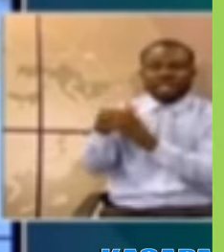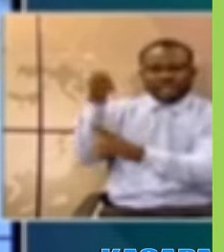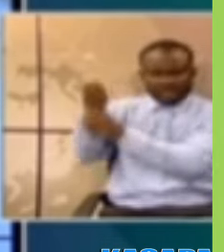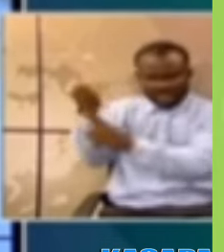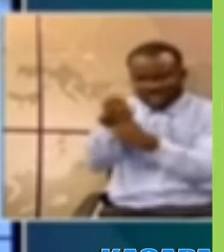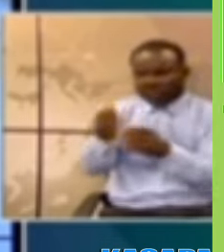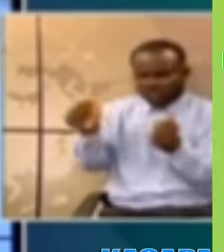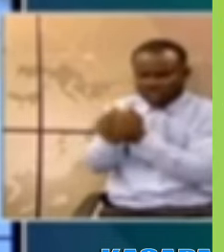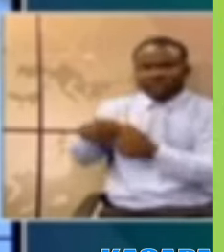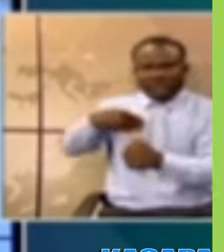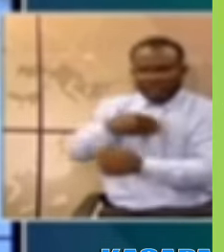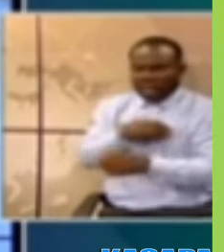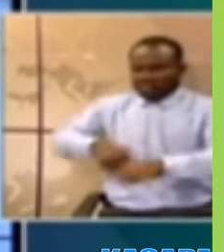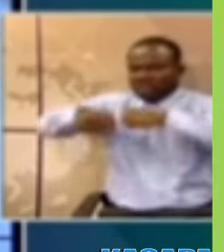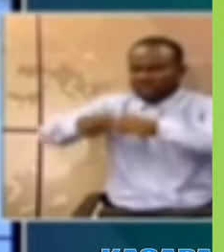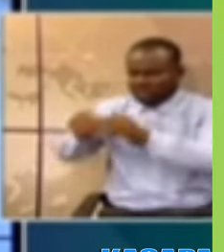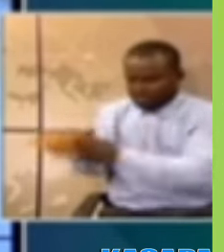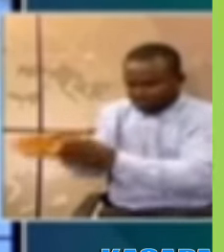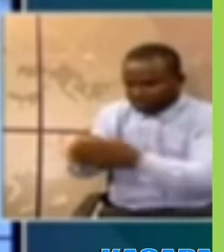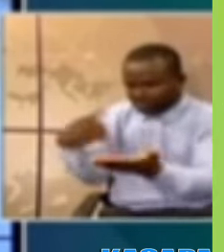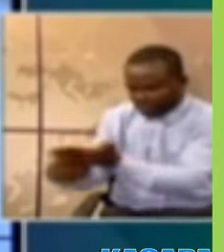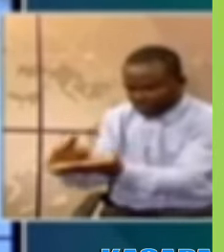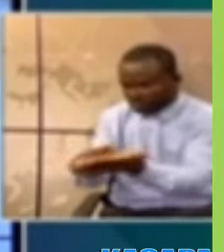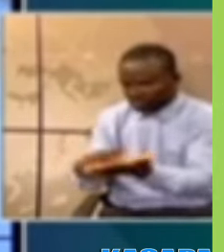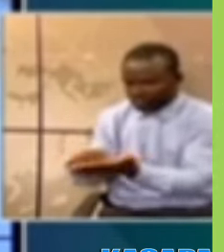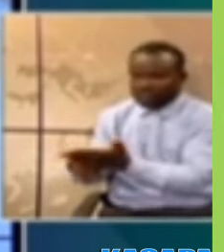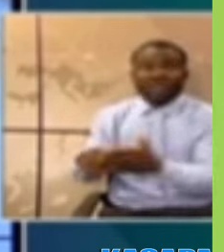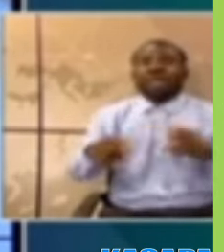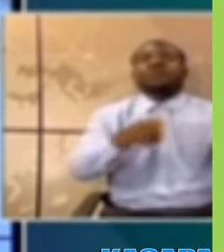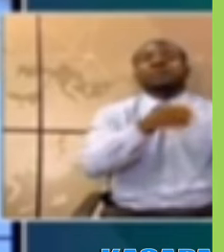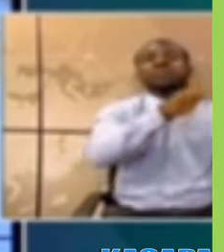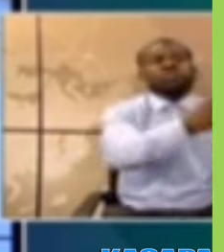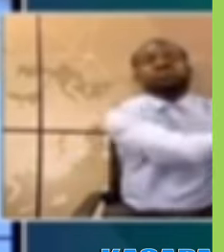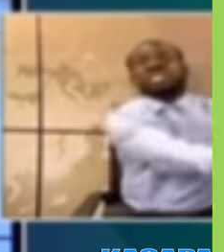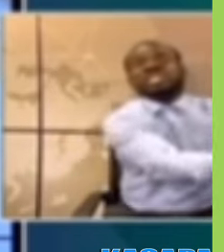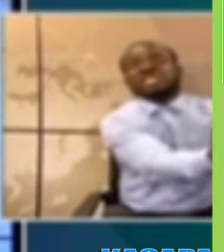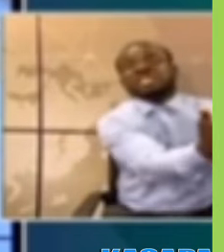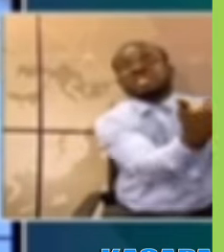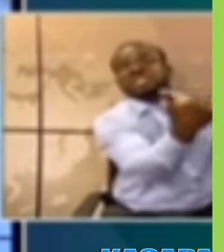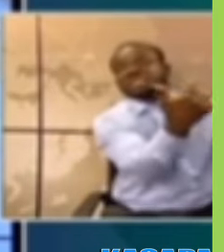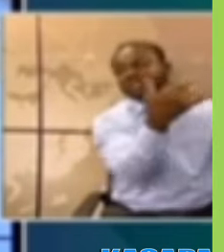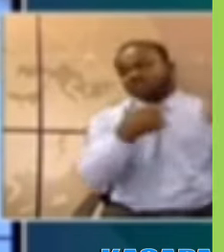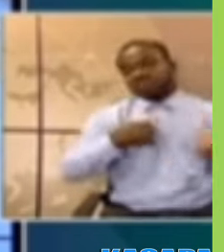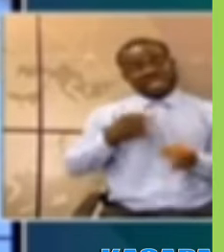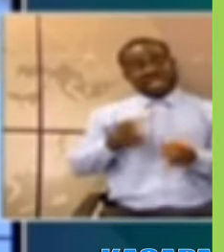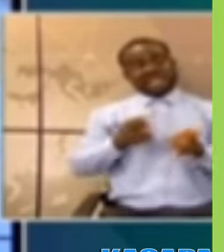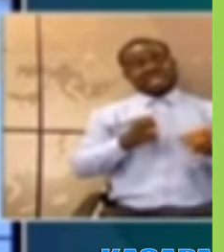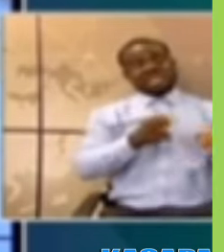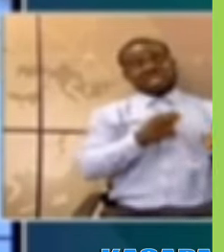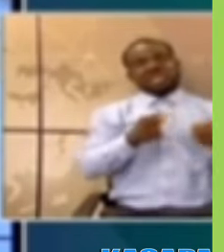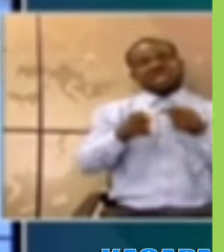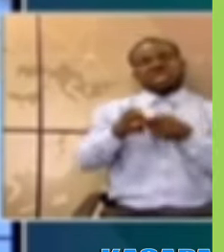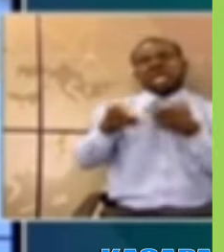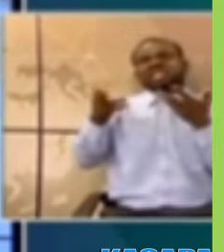meeting, one more person will say. And profoundly, there's no way they can stop them. One first year, no enemy. Obi, I want to see you one year,